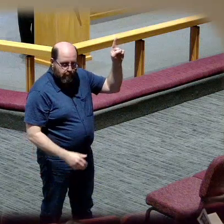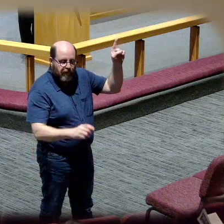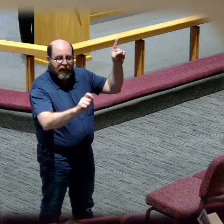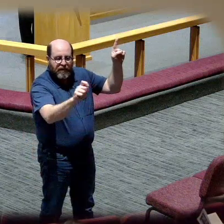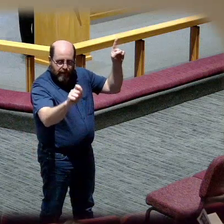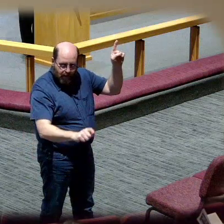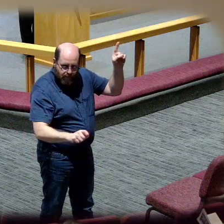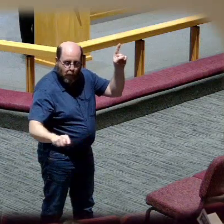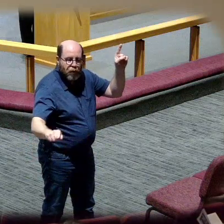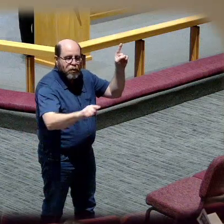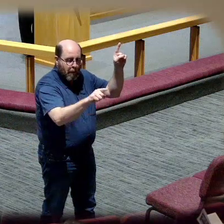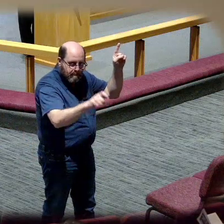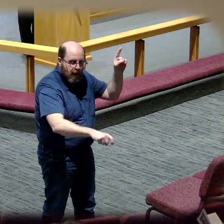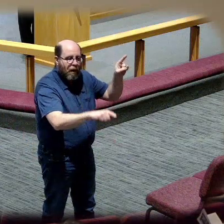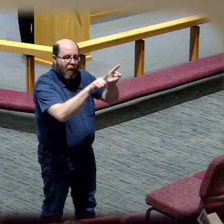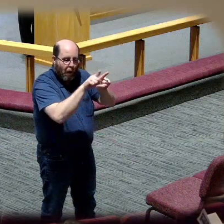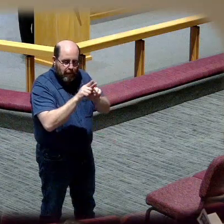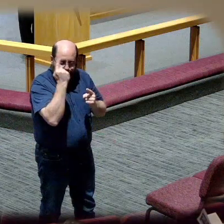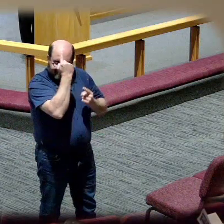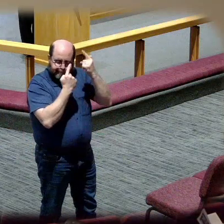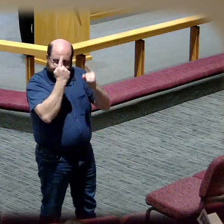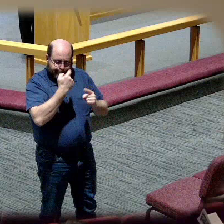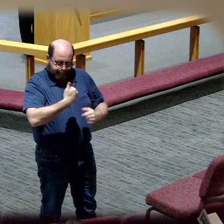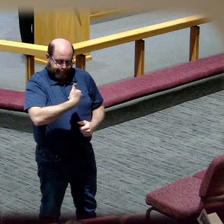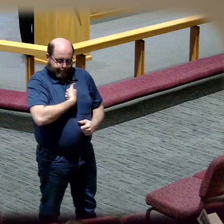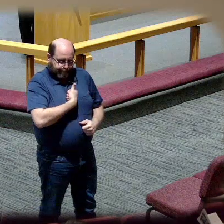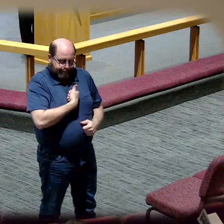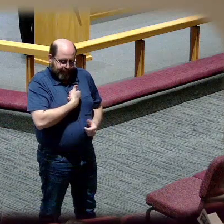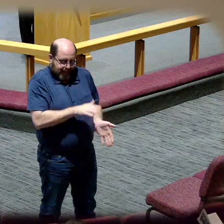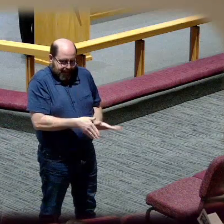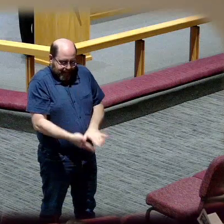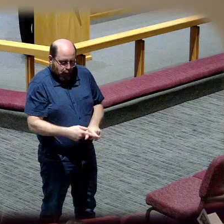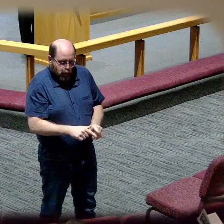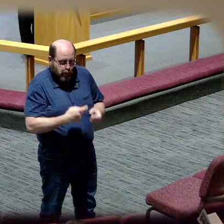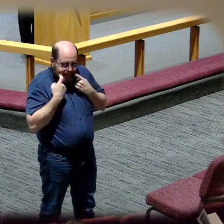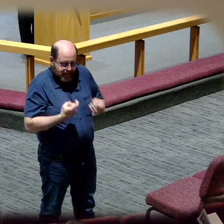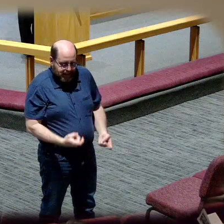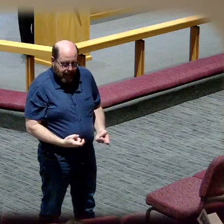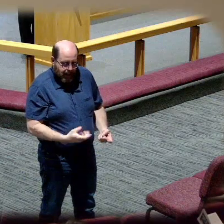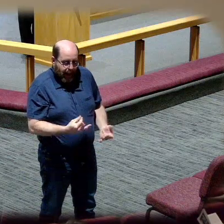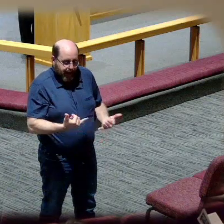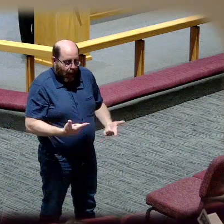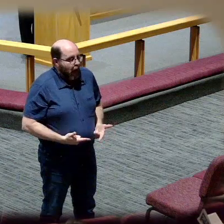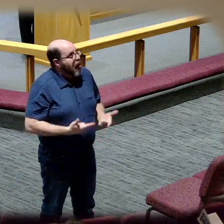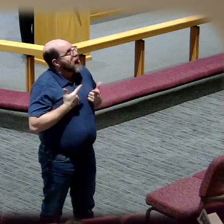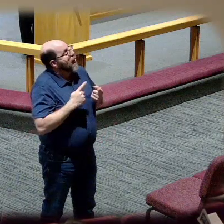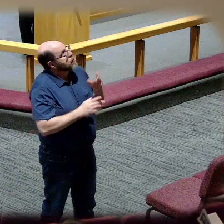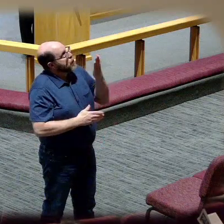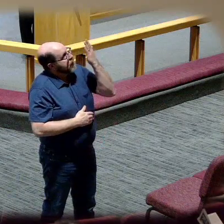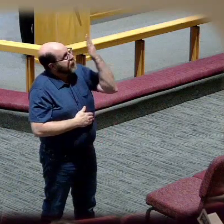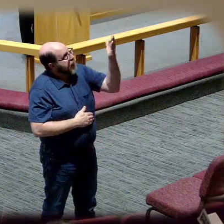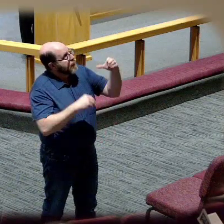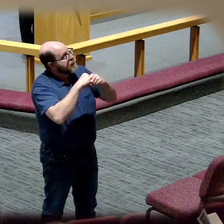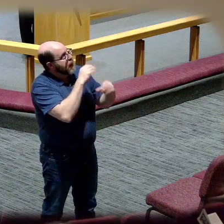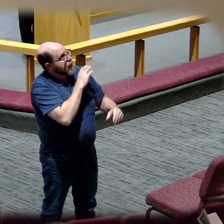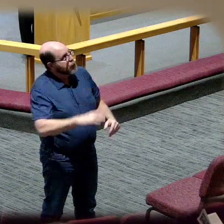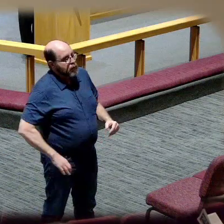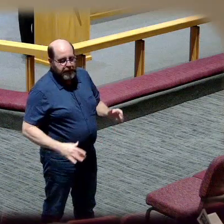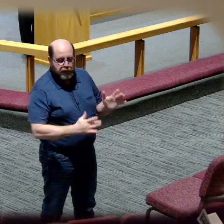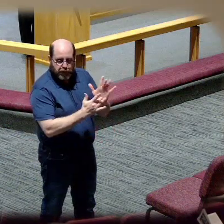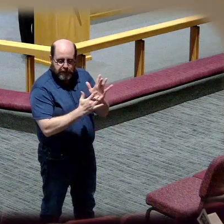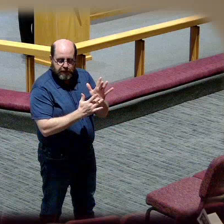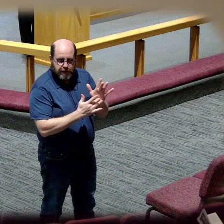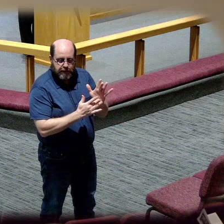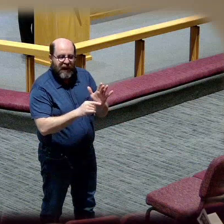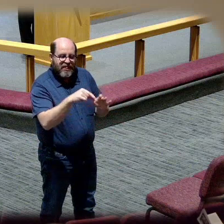must also consider yourselves dead to sin and alive to God in Christ Jesus.